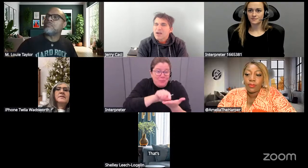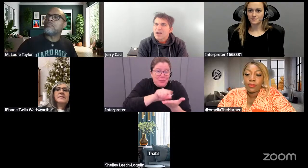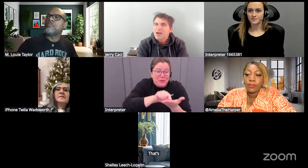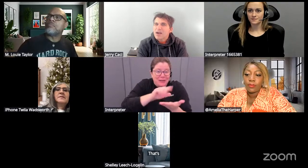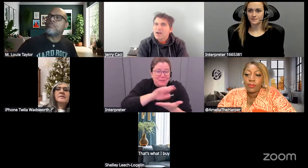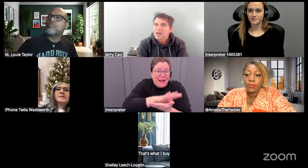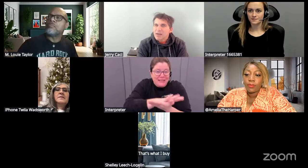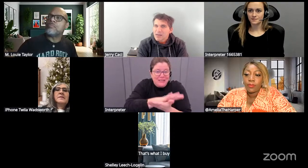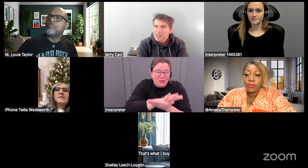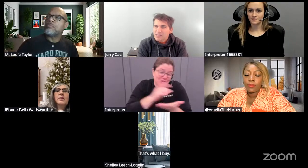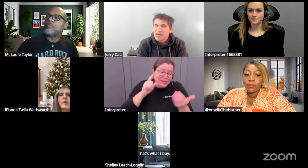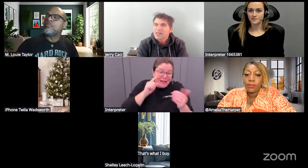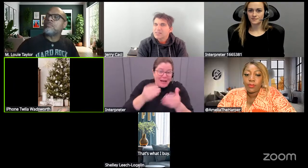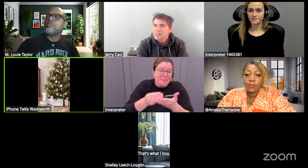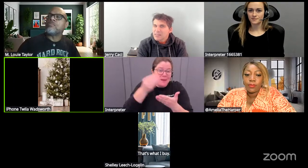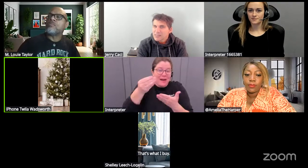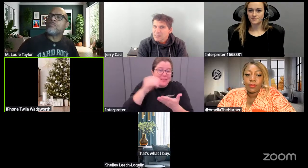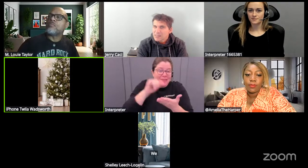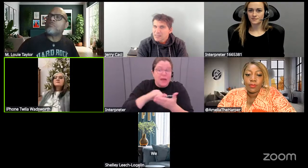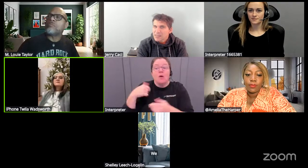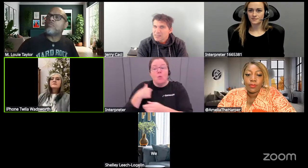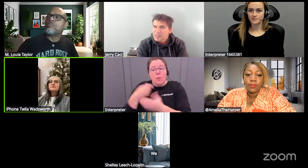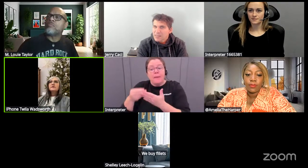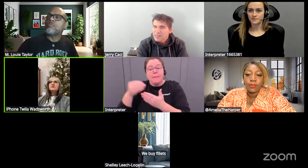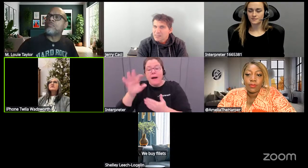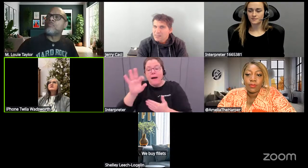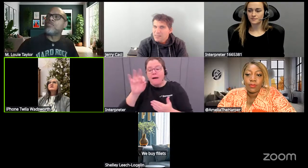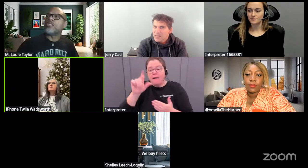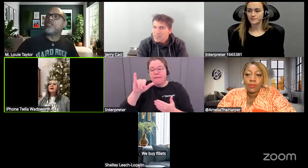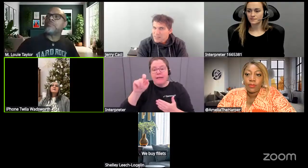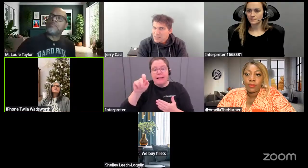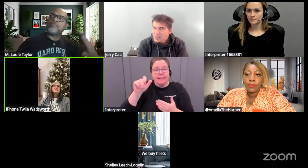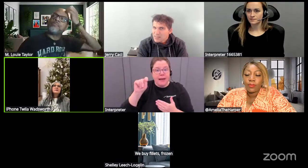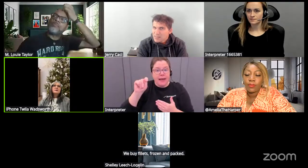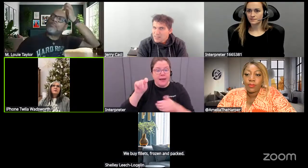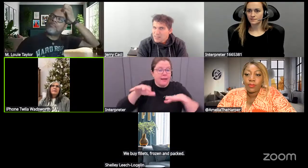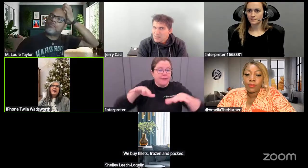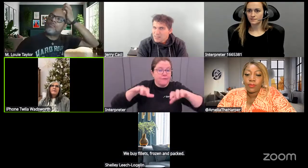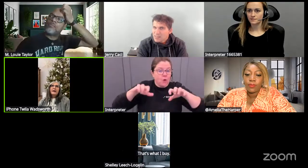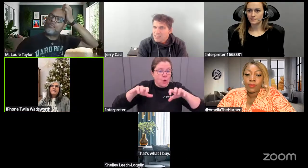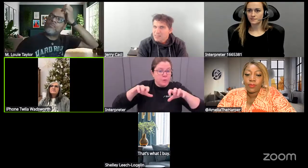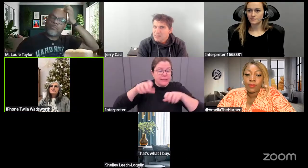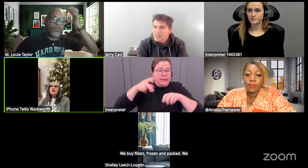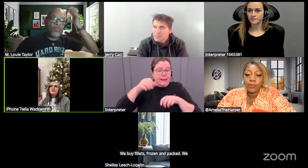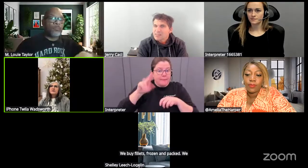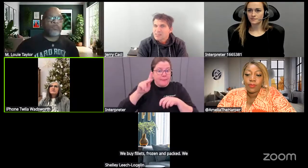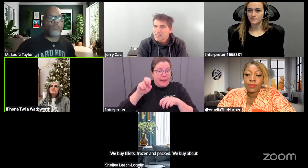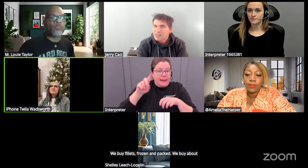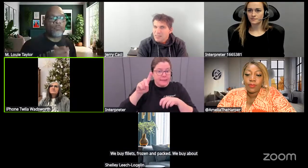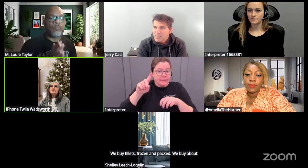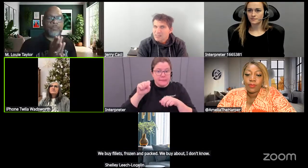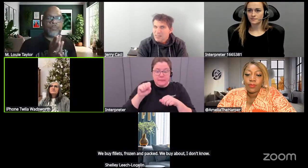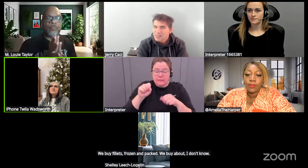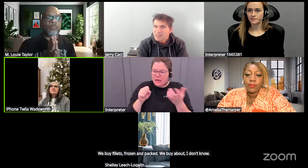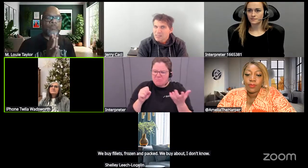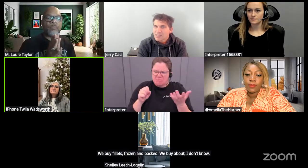buy. We buy fillets, frozen and packed. We buy about, I don't know,